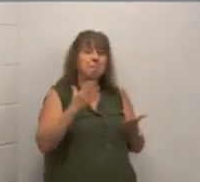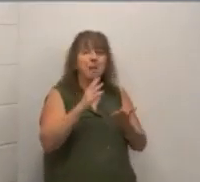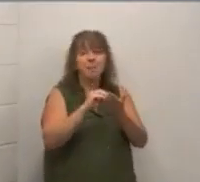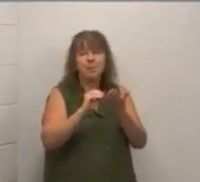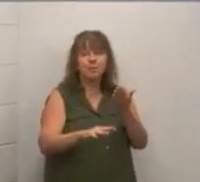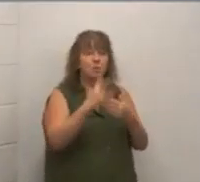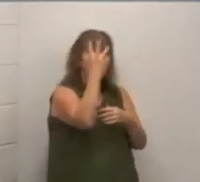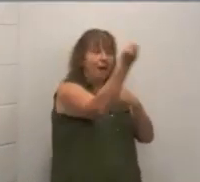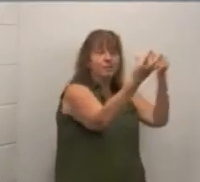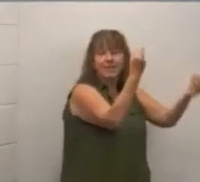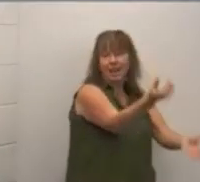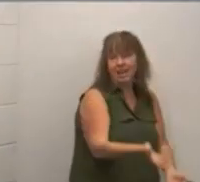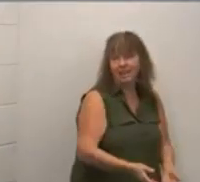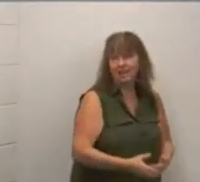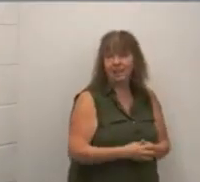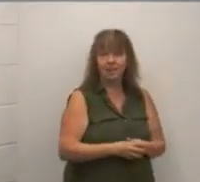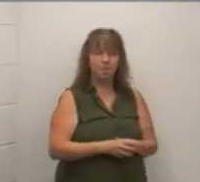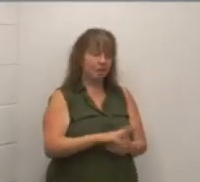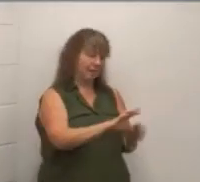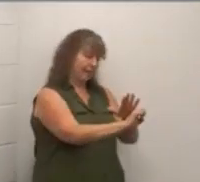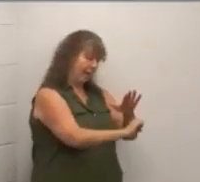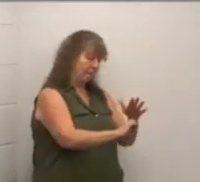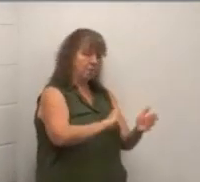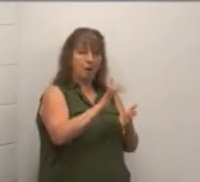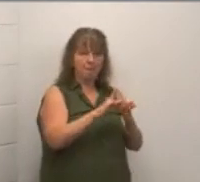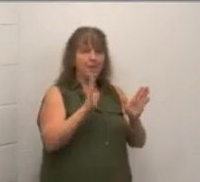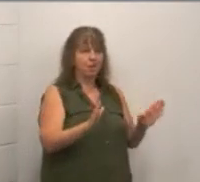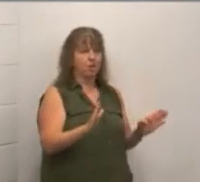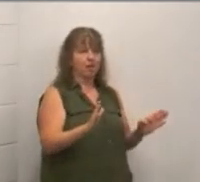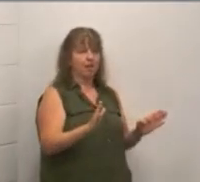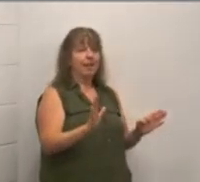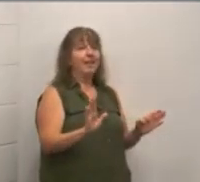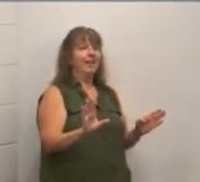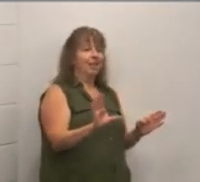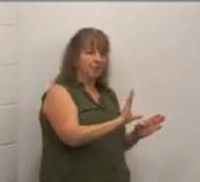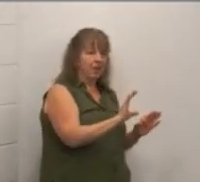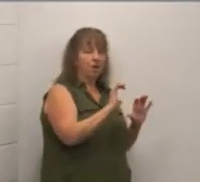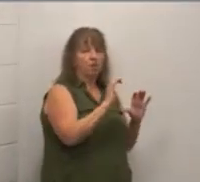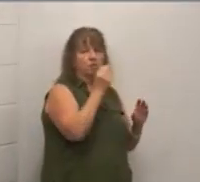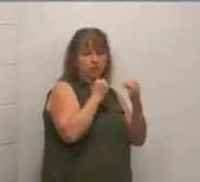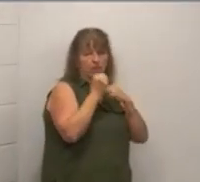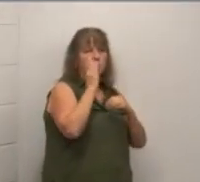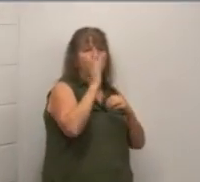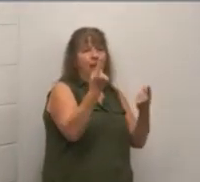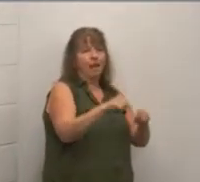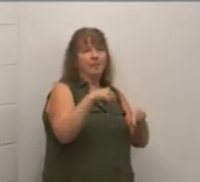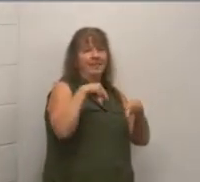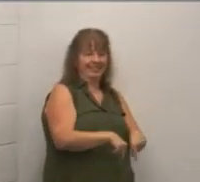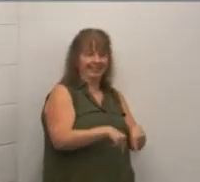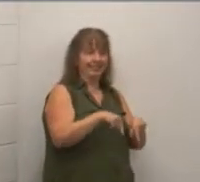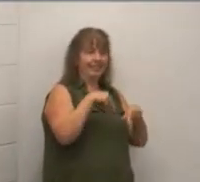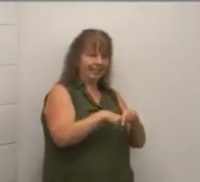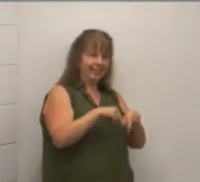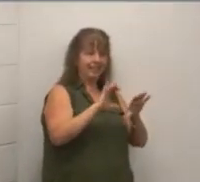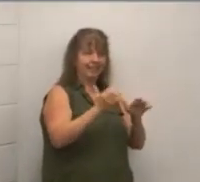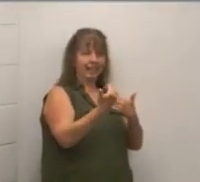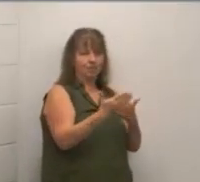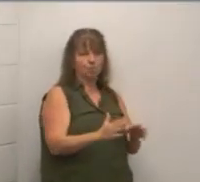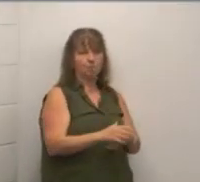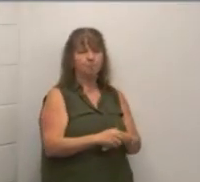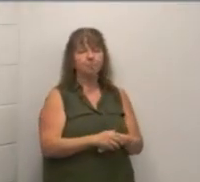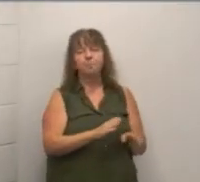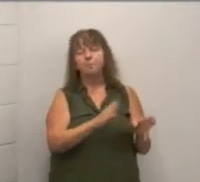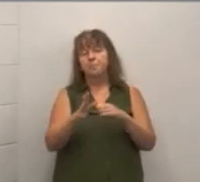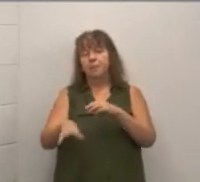but for the elementary and the middle primarily, their lunches will be in the classroom. I would also say that because